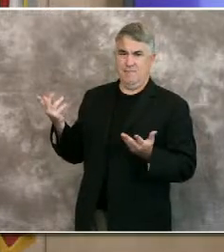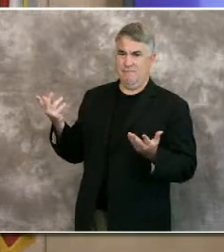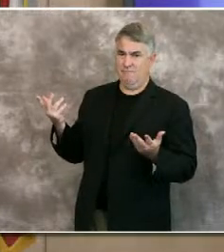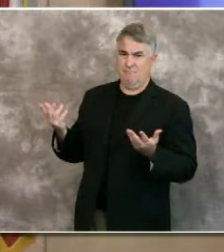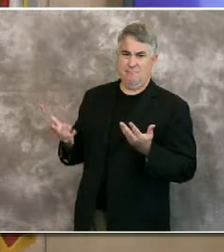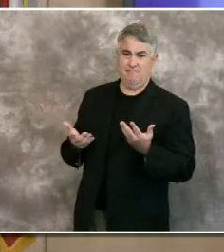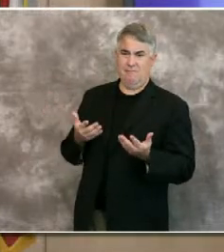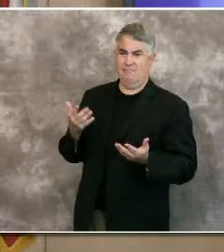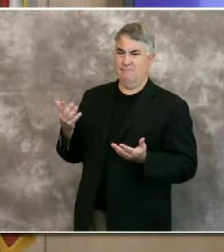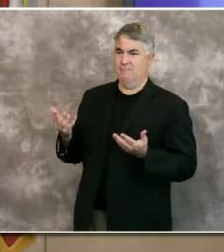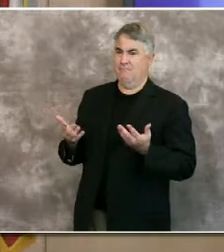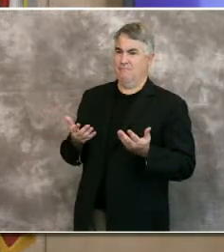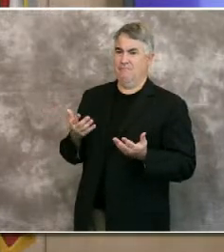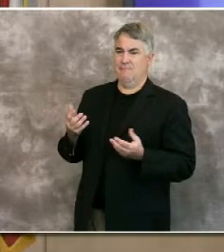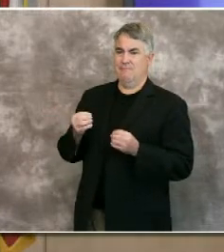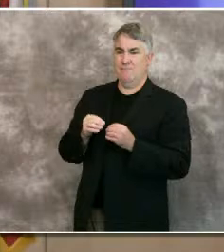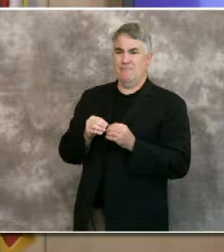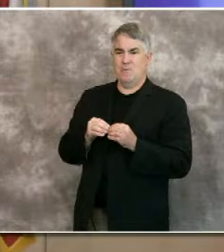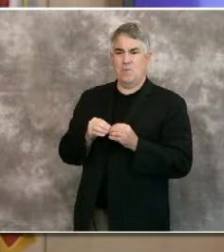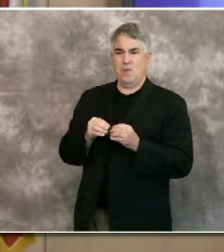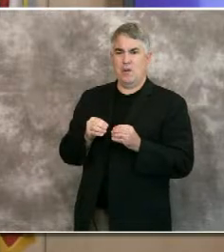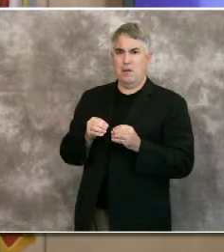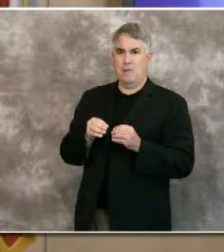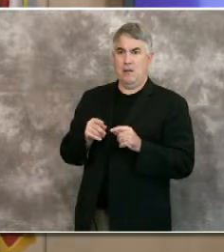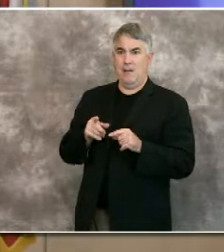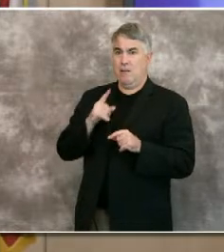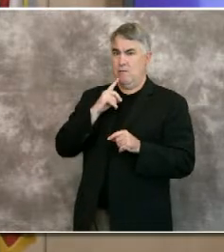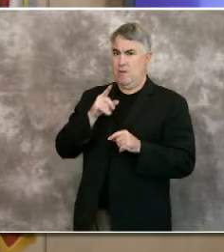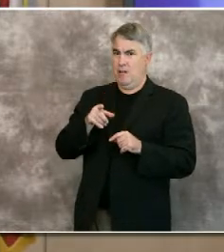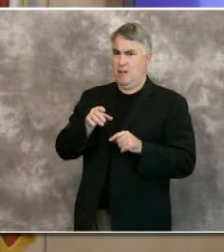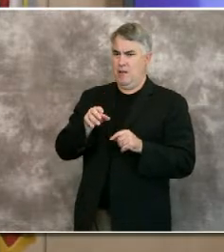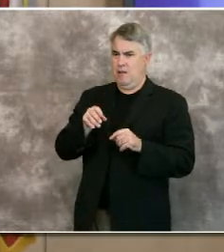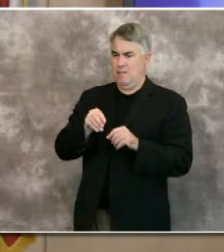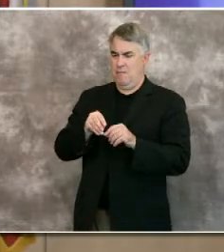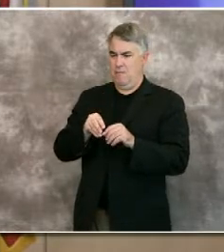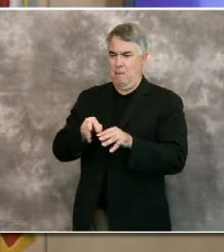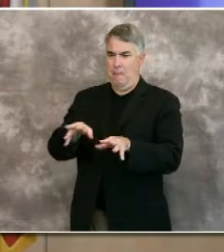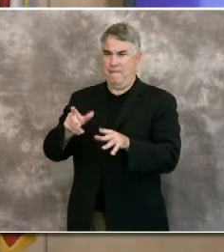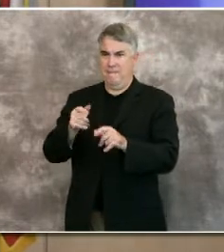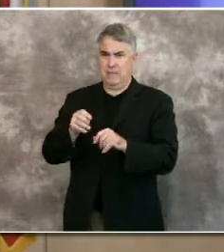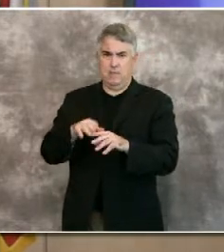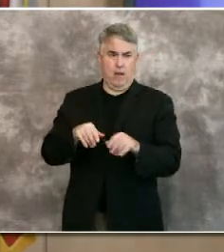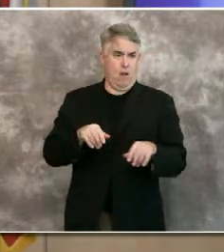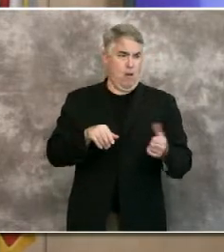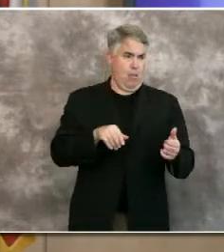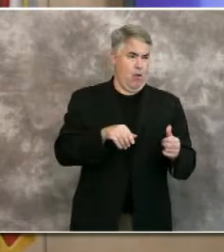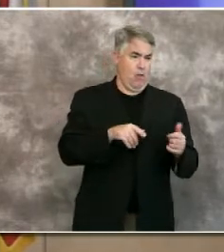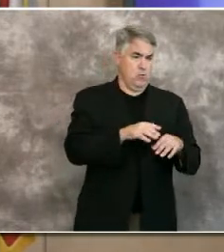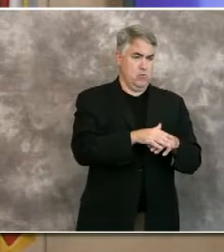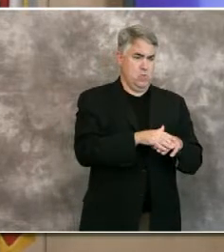anything like that? I'll let Dr. Wooten speak to the specifics of the outbreaks.